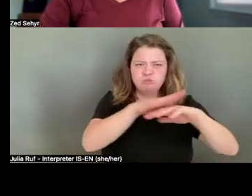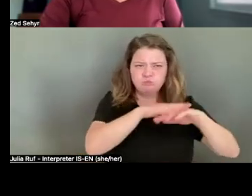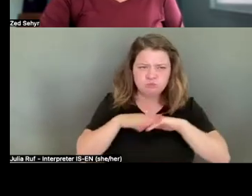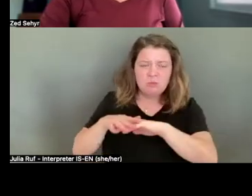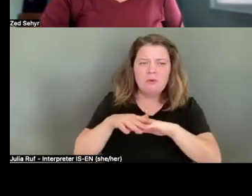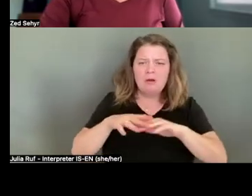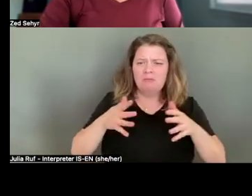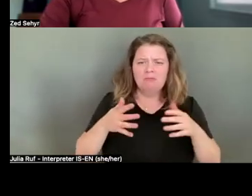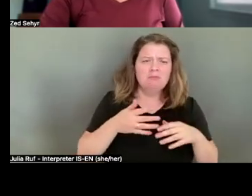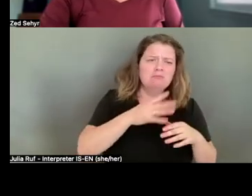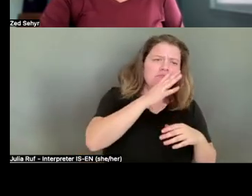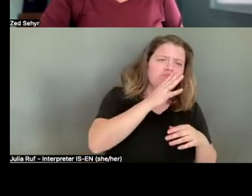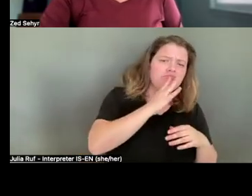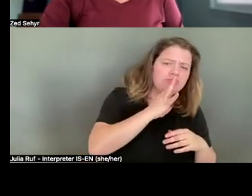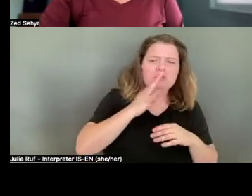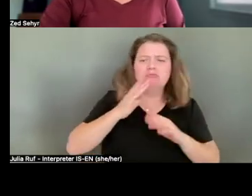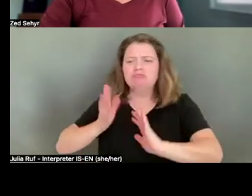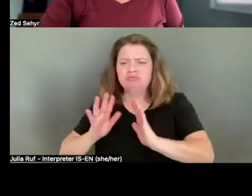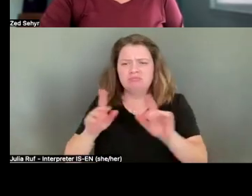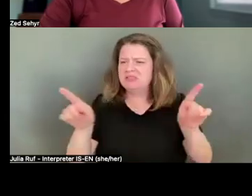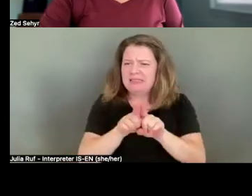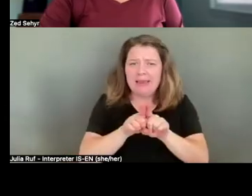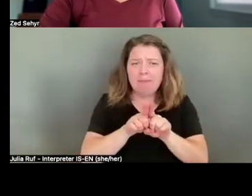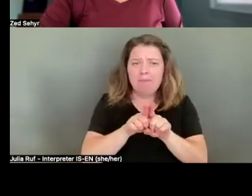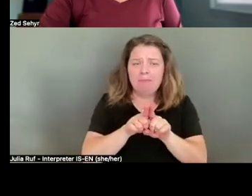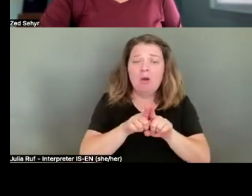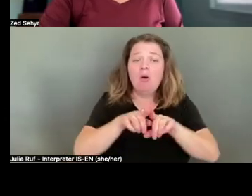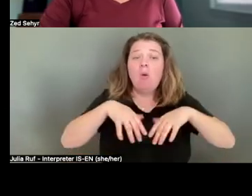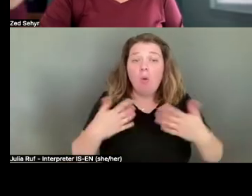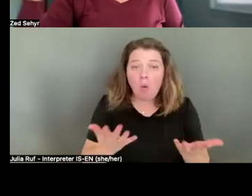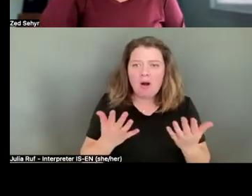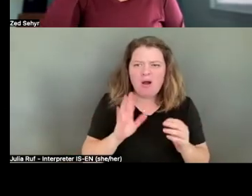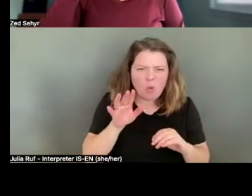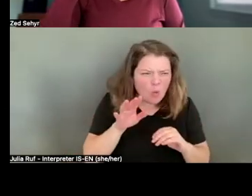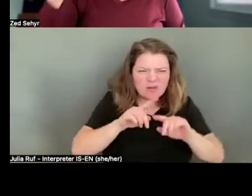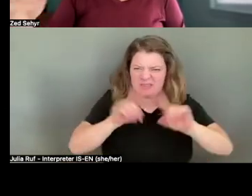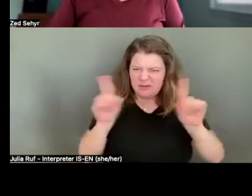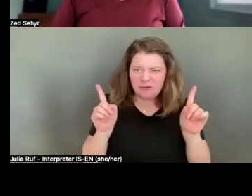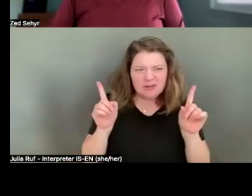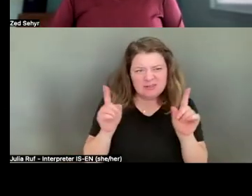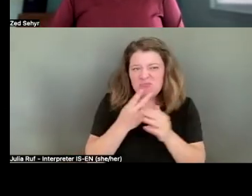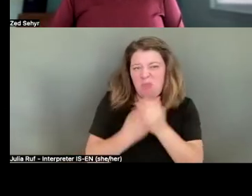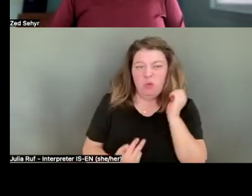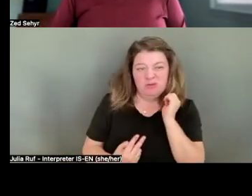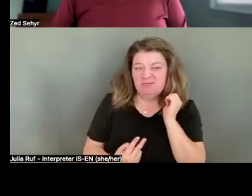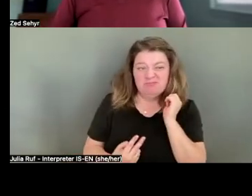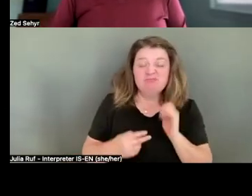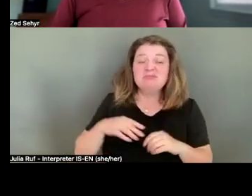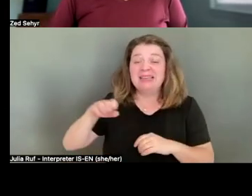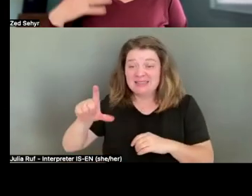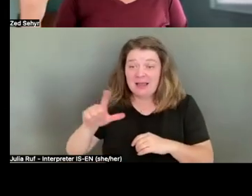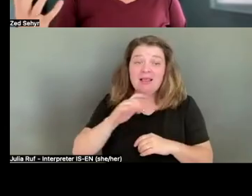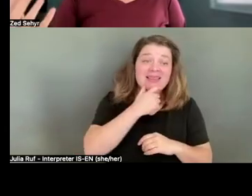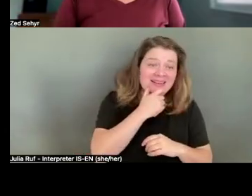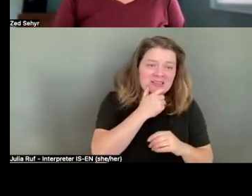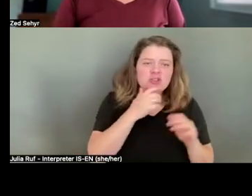In ASL, both ASL and English showed small word properties,